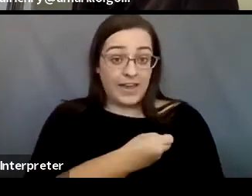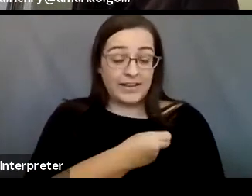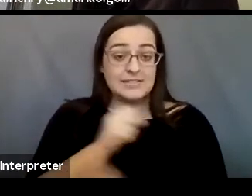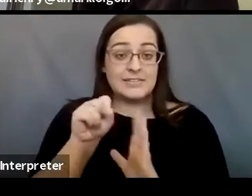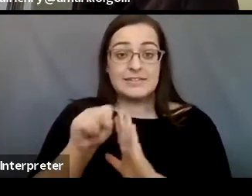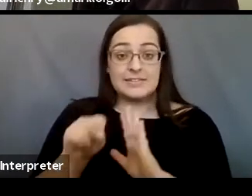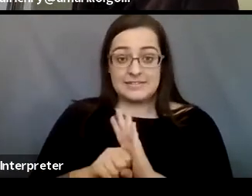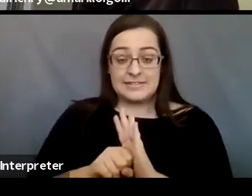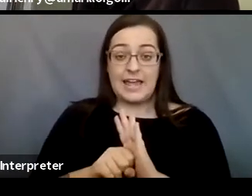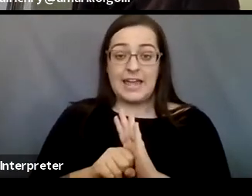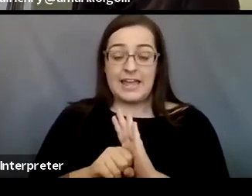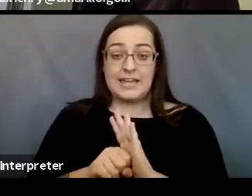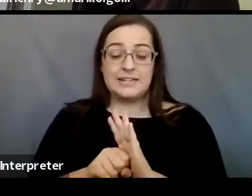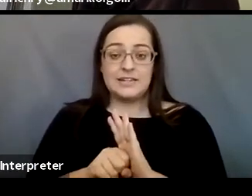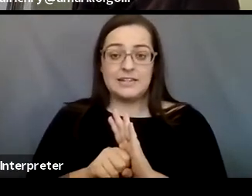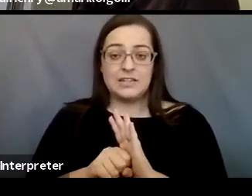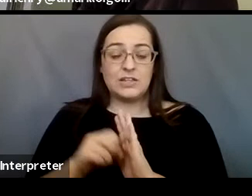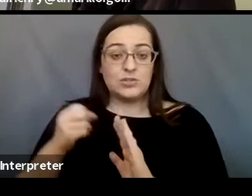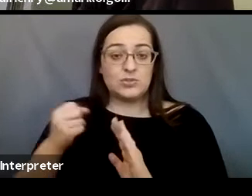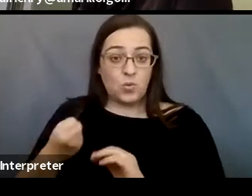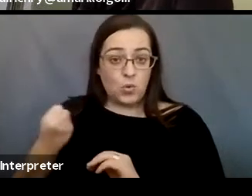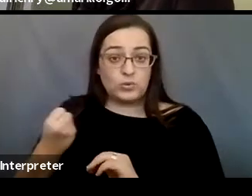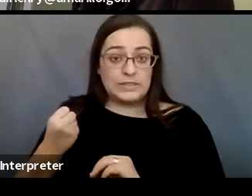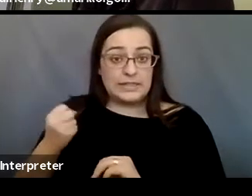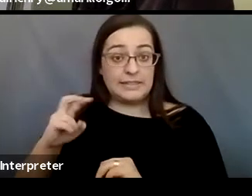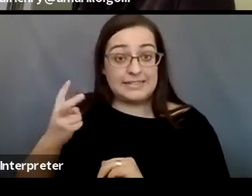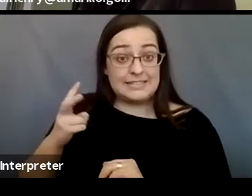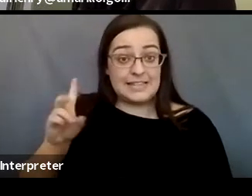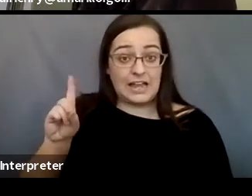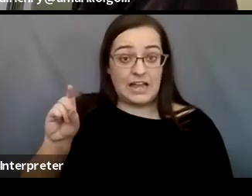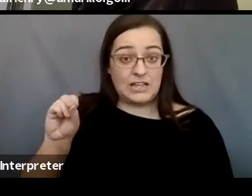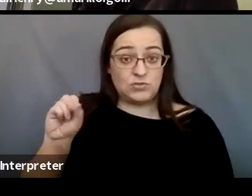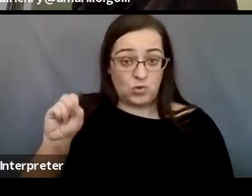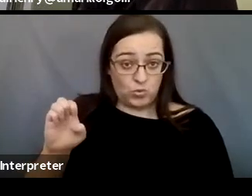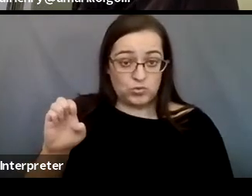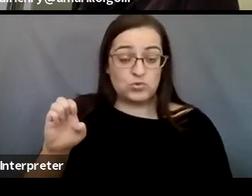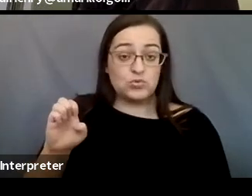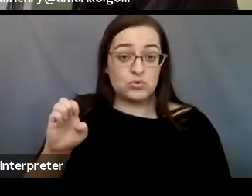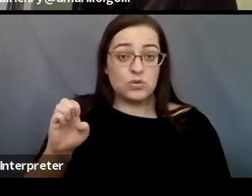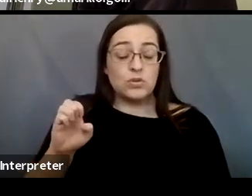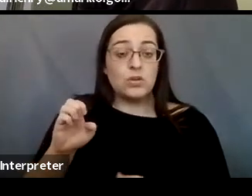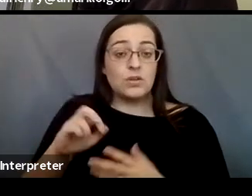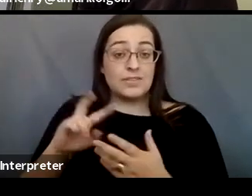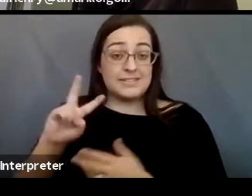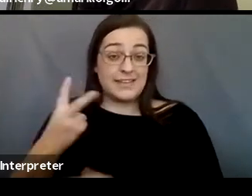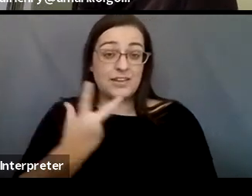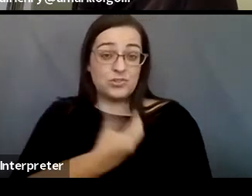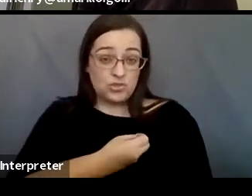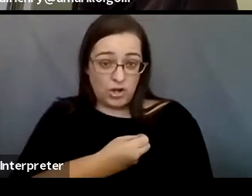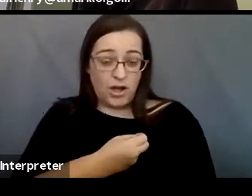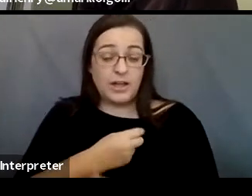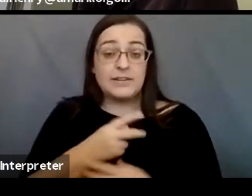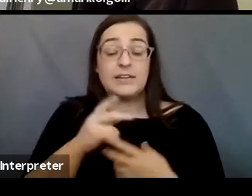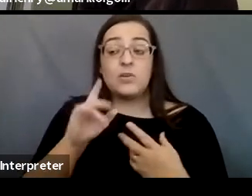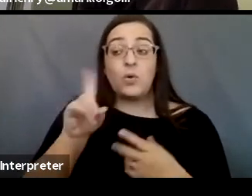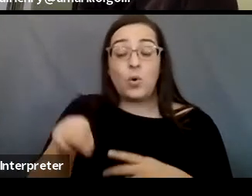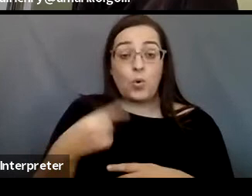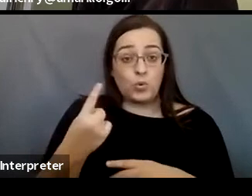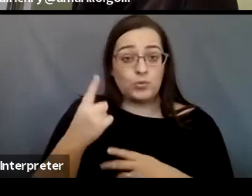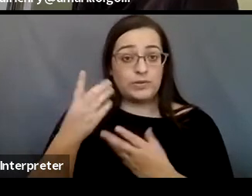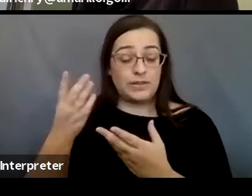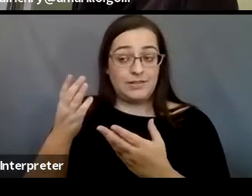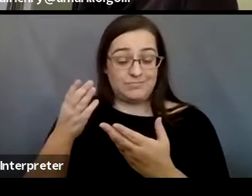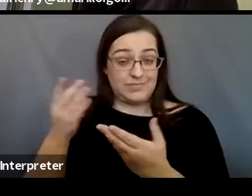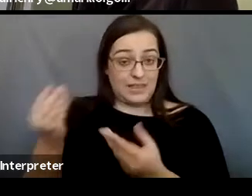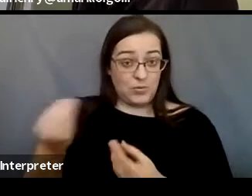is holding the second dose, the dose for 21 days. And the only way they'll release that is if we submit